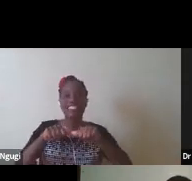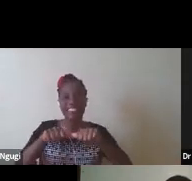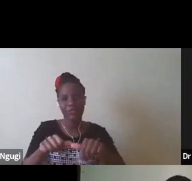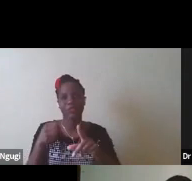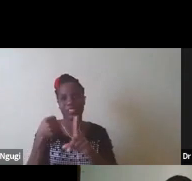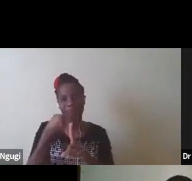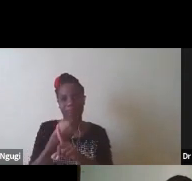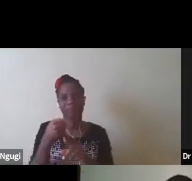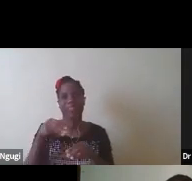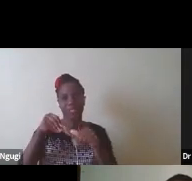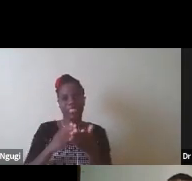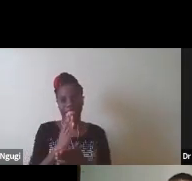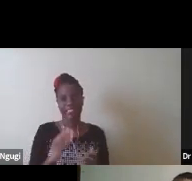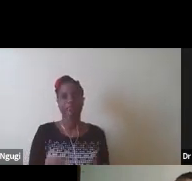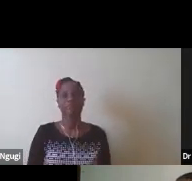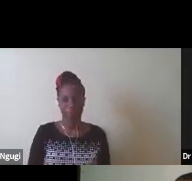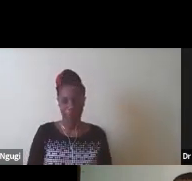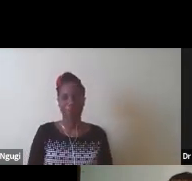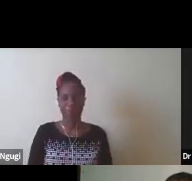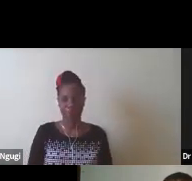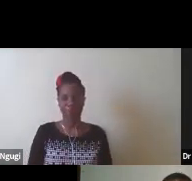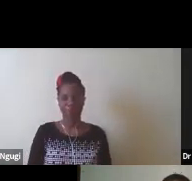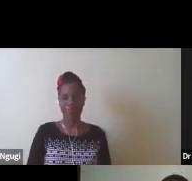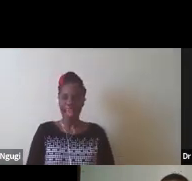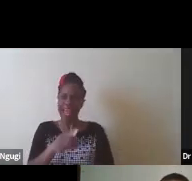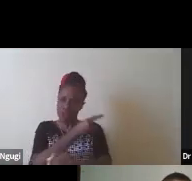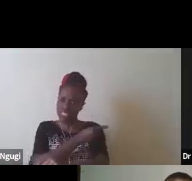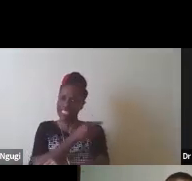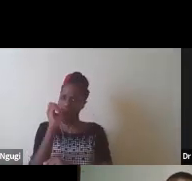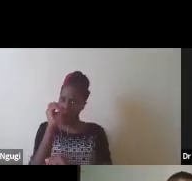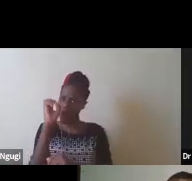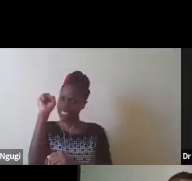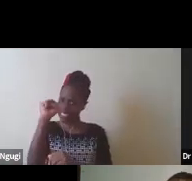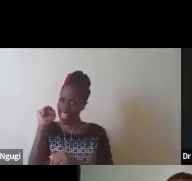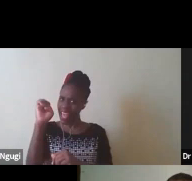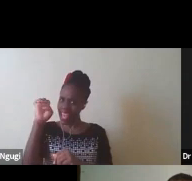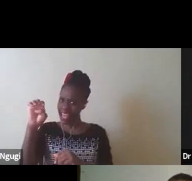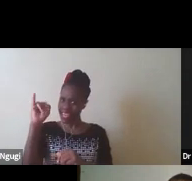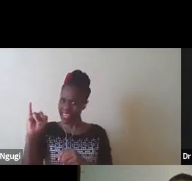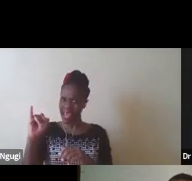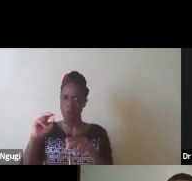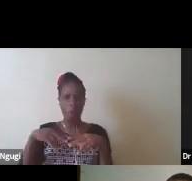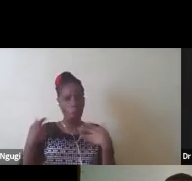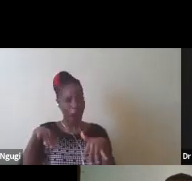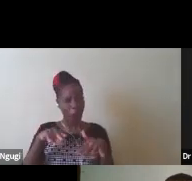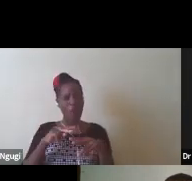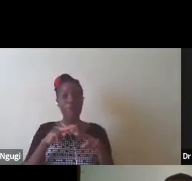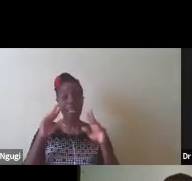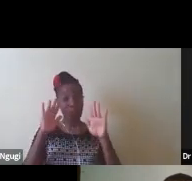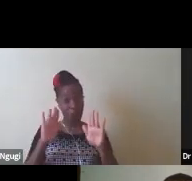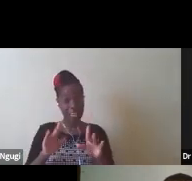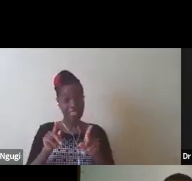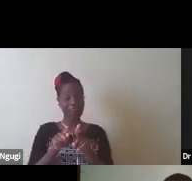that we've got. Now, Dr. Osei, I mean, those are very important points and very crucial as we continue